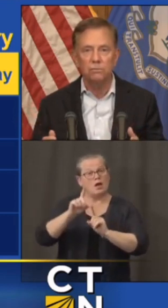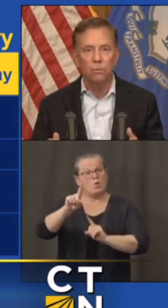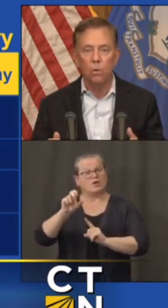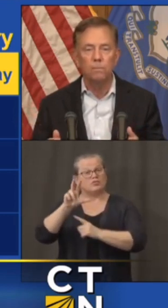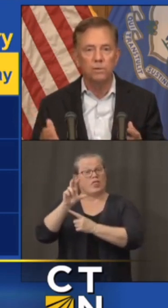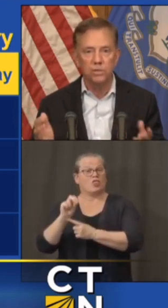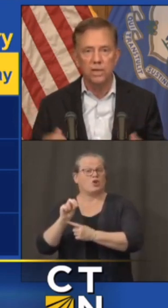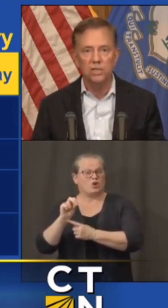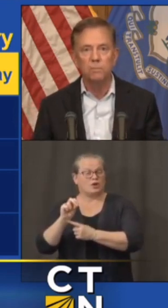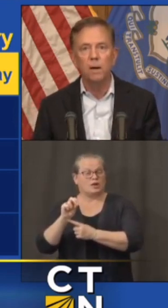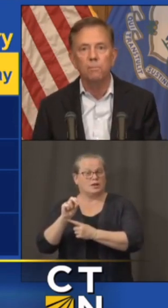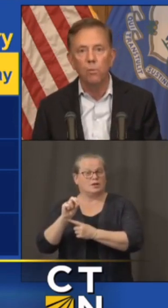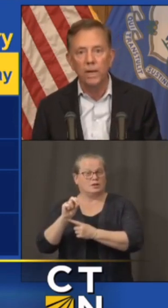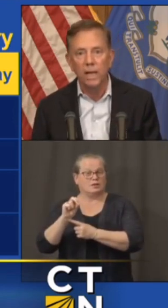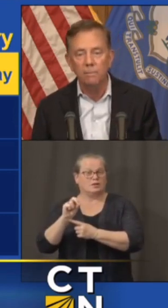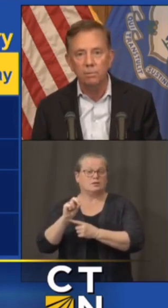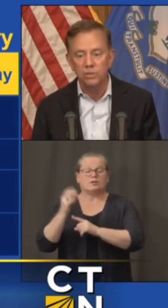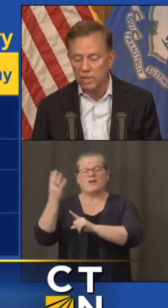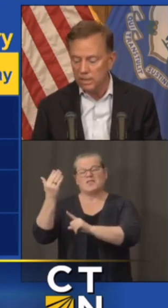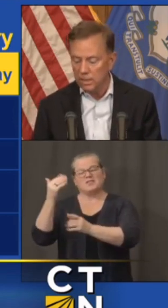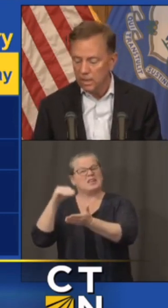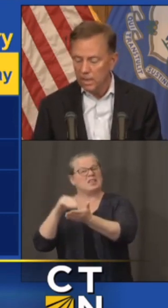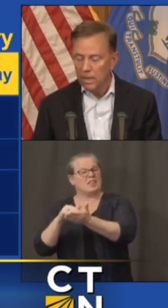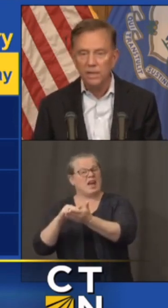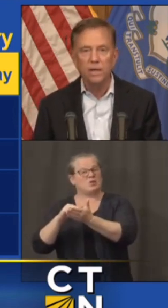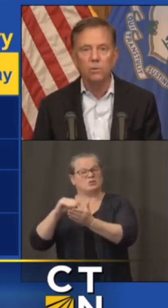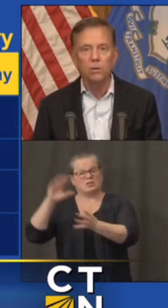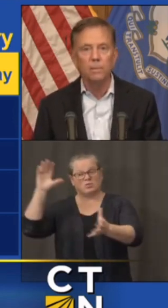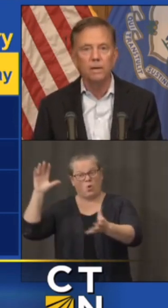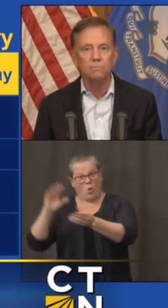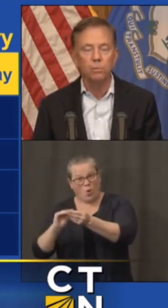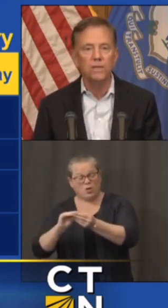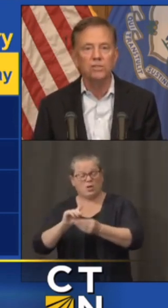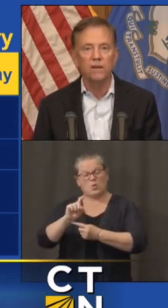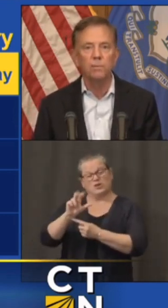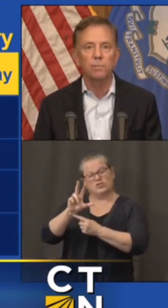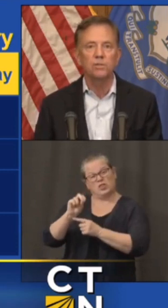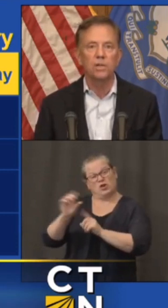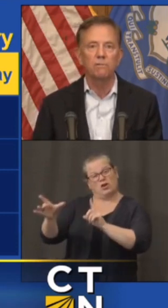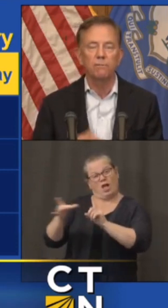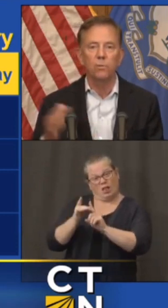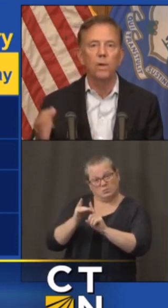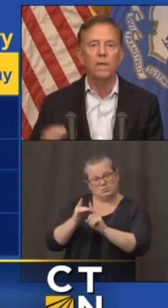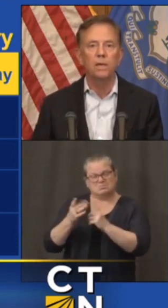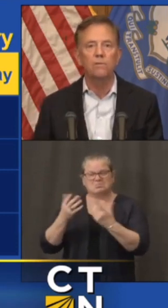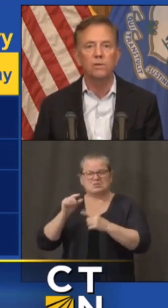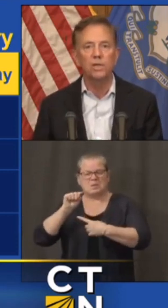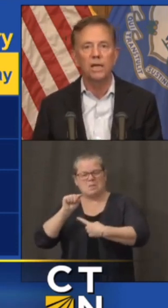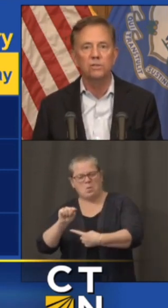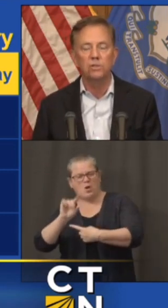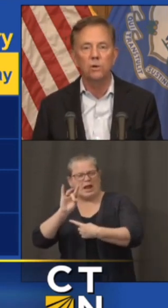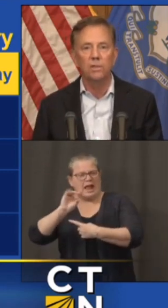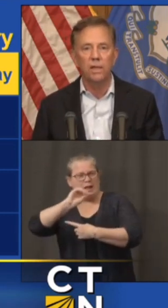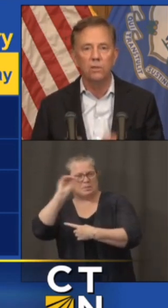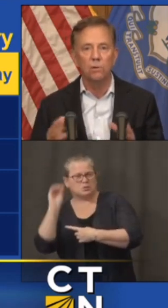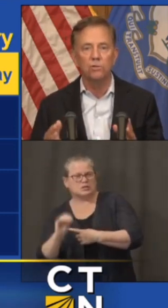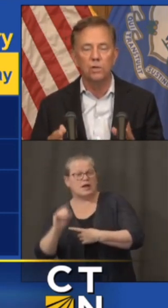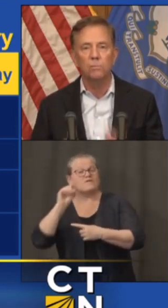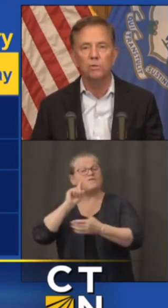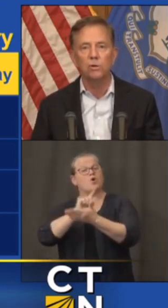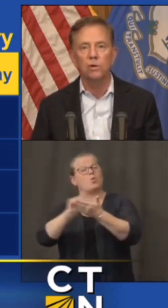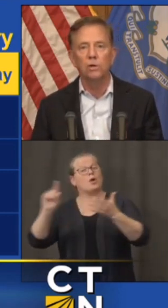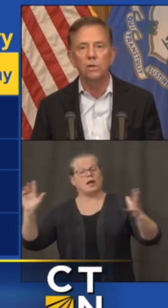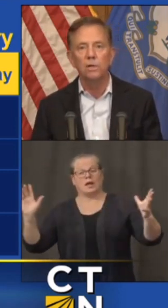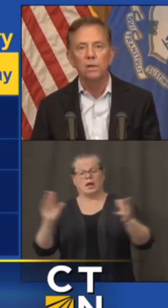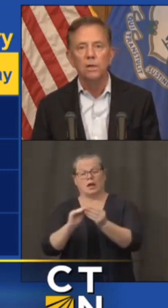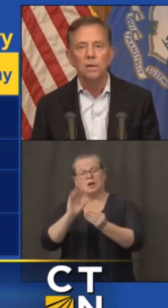a 1%. It's about 0.8%. I think we're at about 0.7% for the week, give or take, so I think those